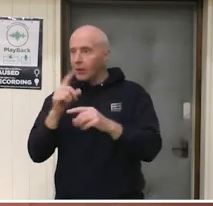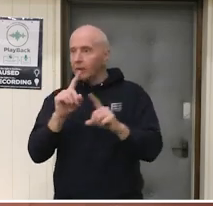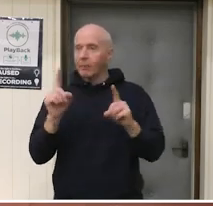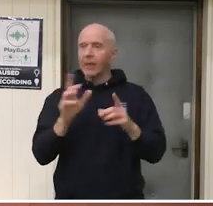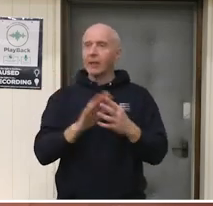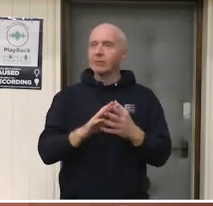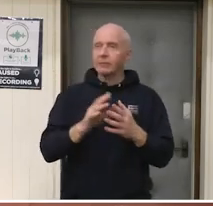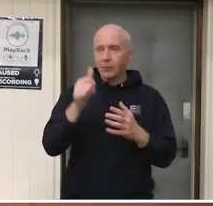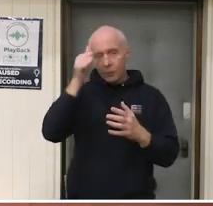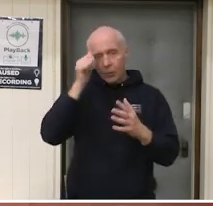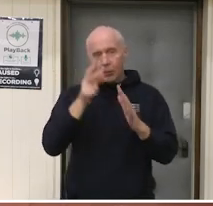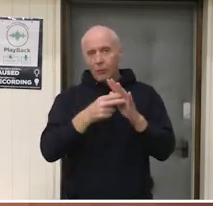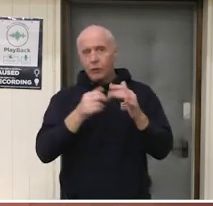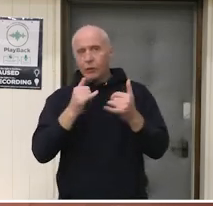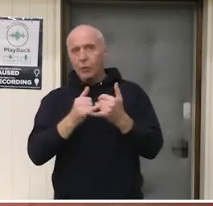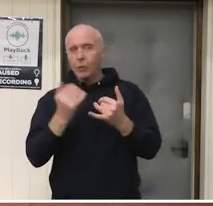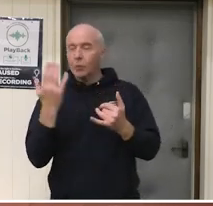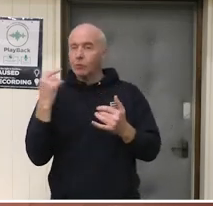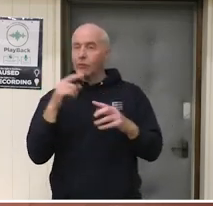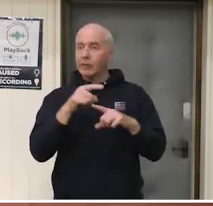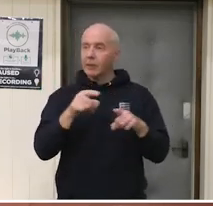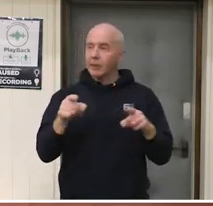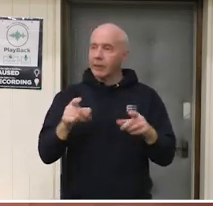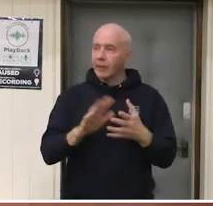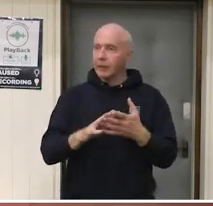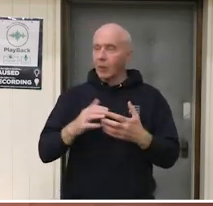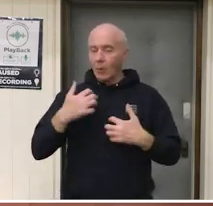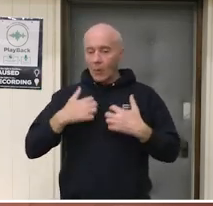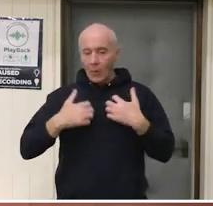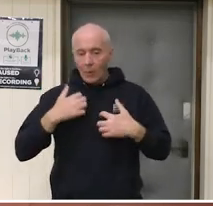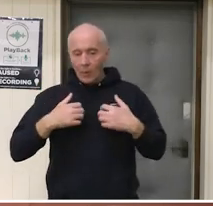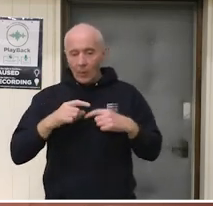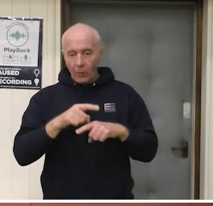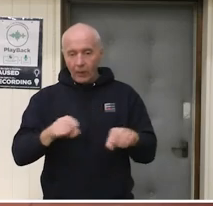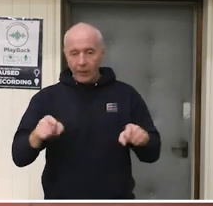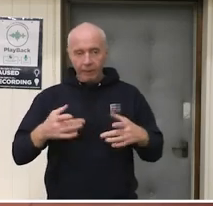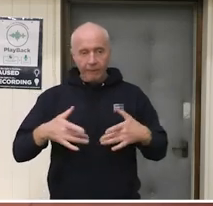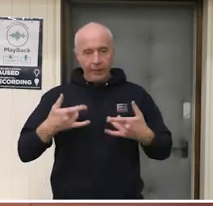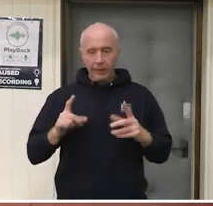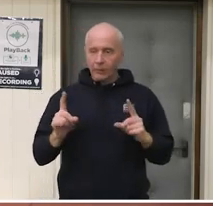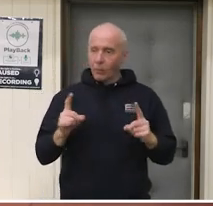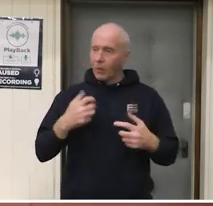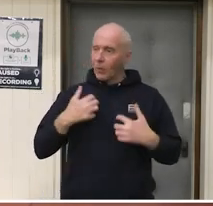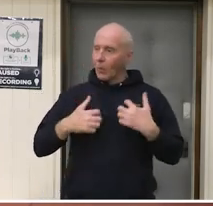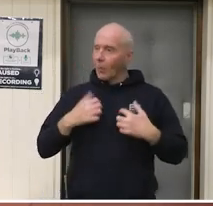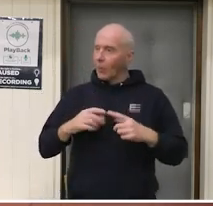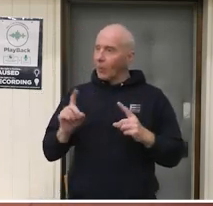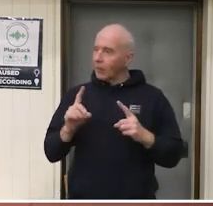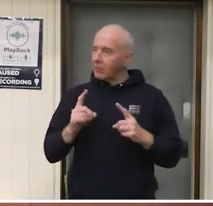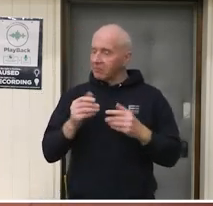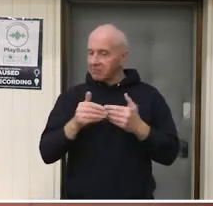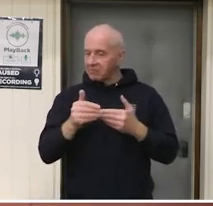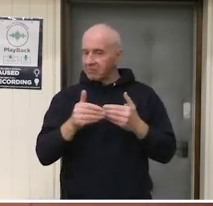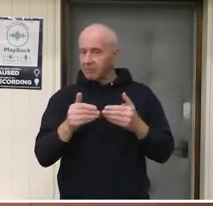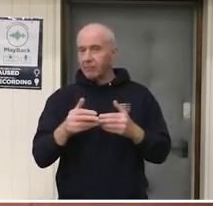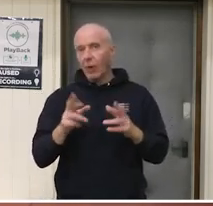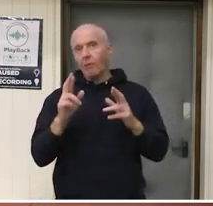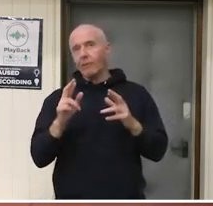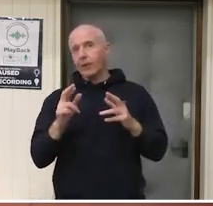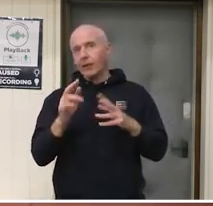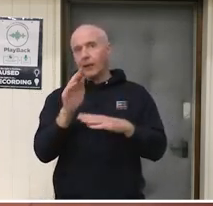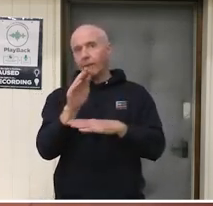headlines in the news that you've been hearing recently and the excitement that we're feeling right now and the hope that we're feeling for the